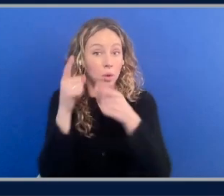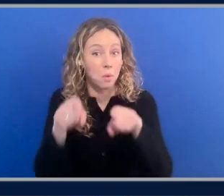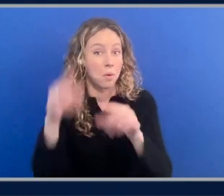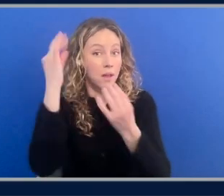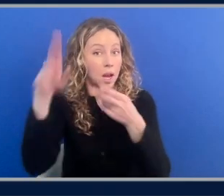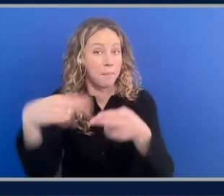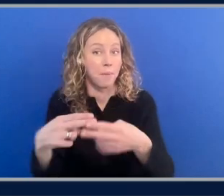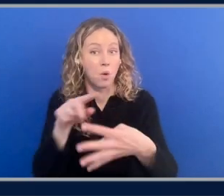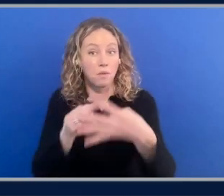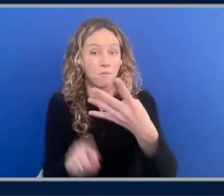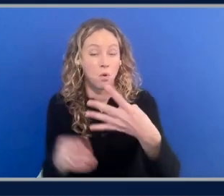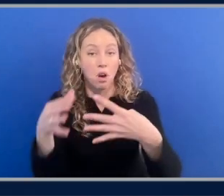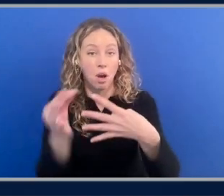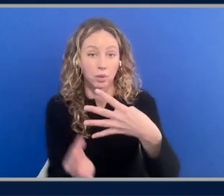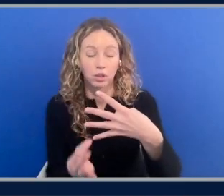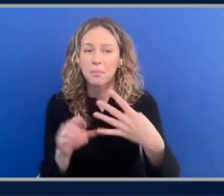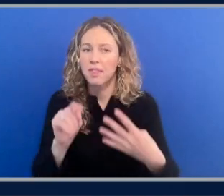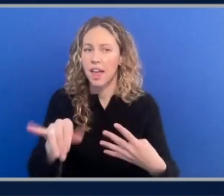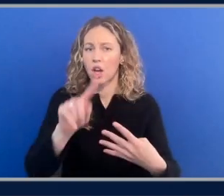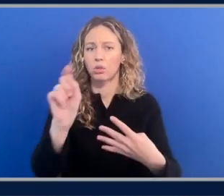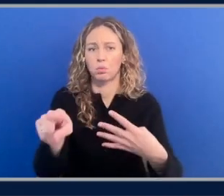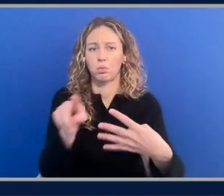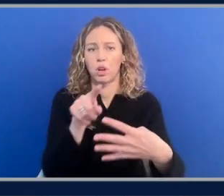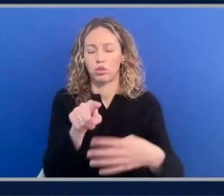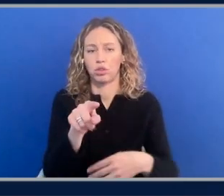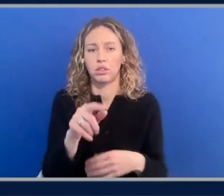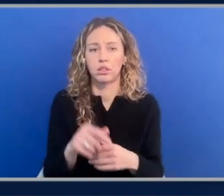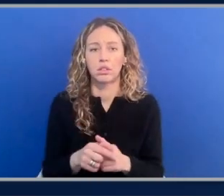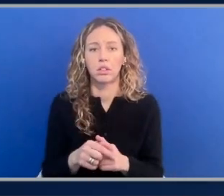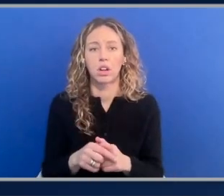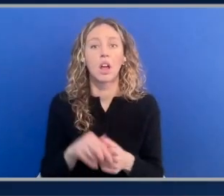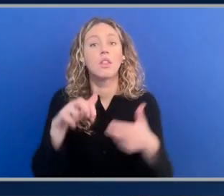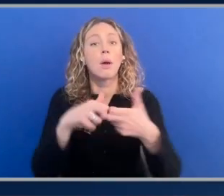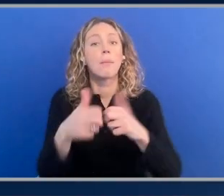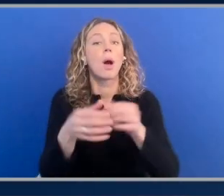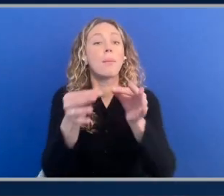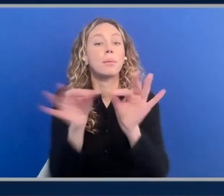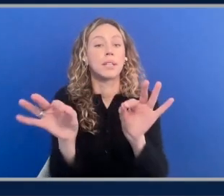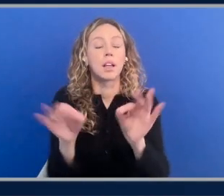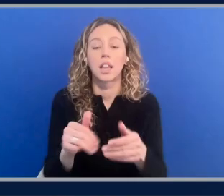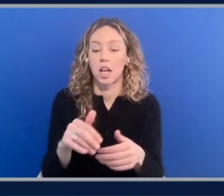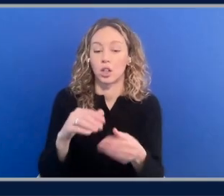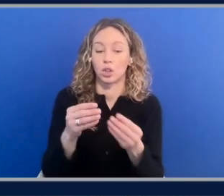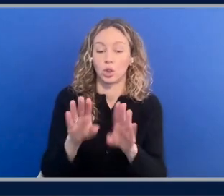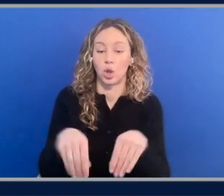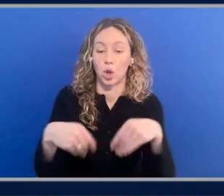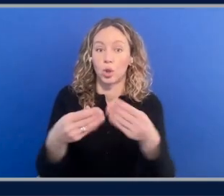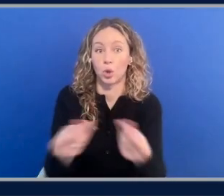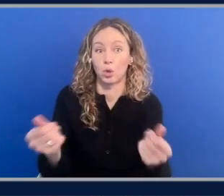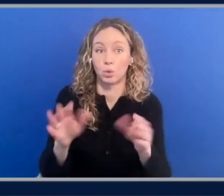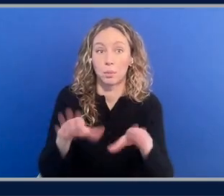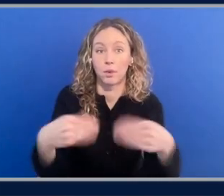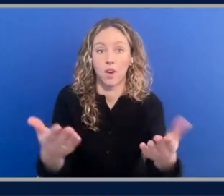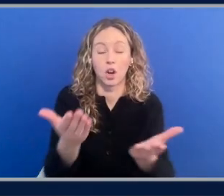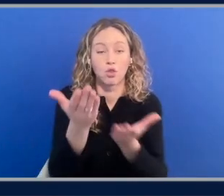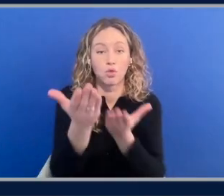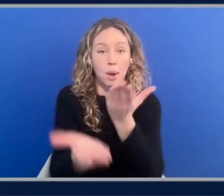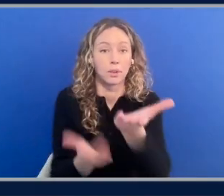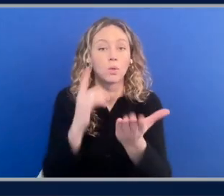here. But the question itself, or the problem statement says, the solution should provide recommendations for